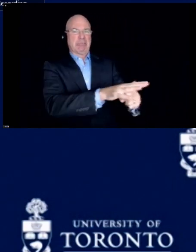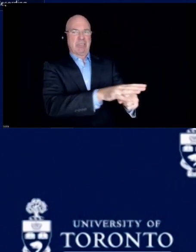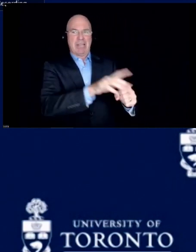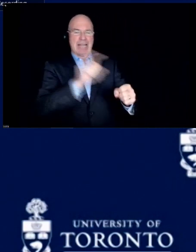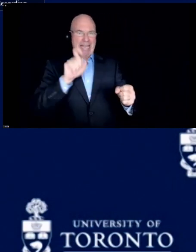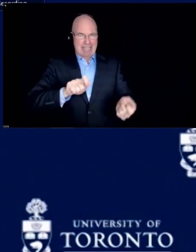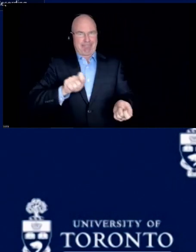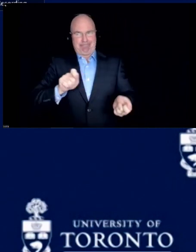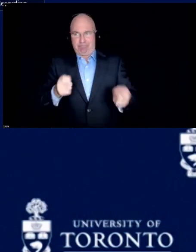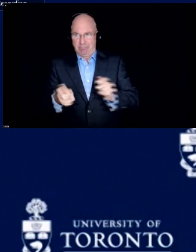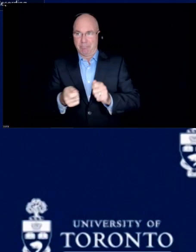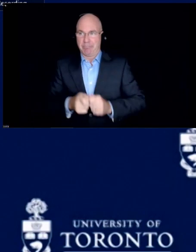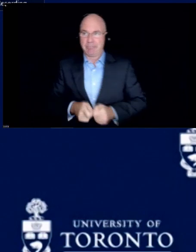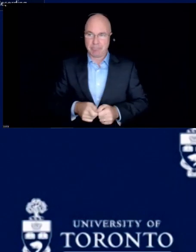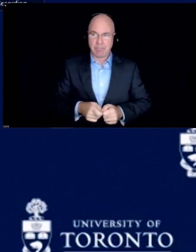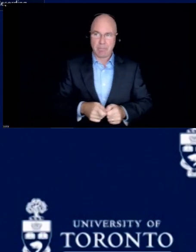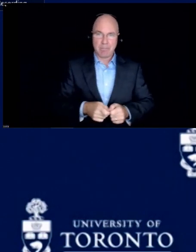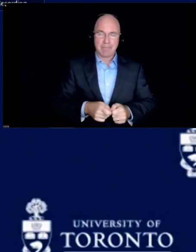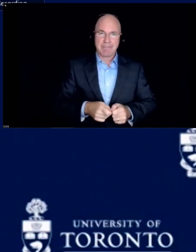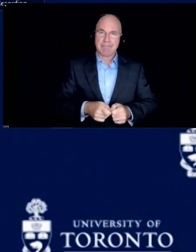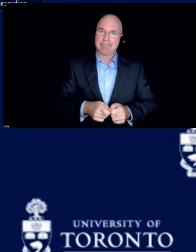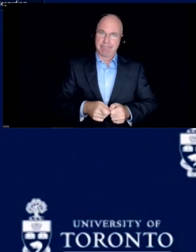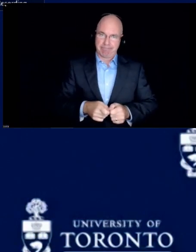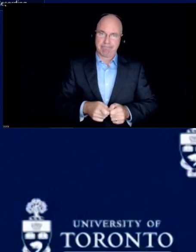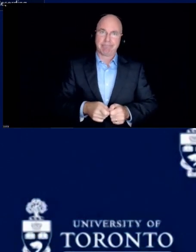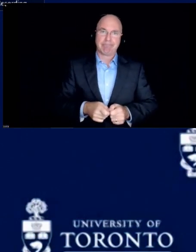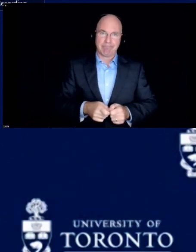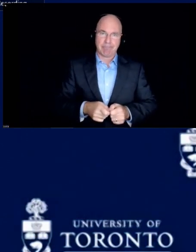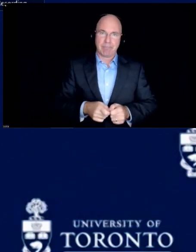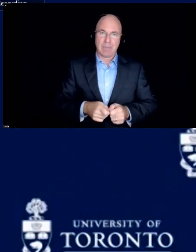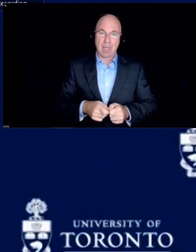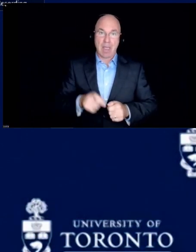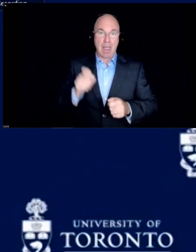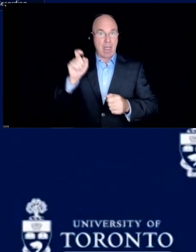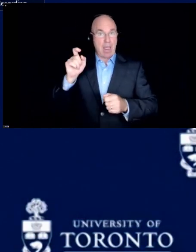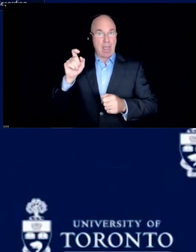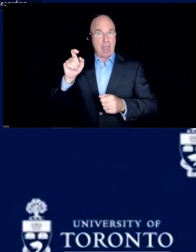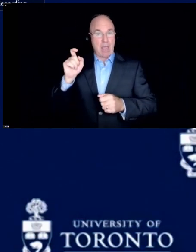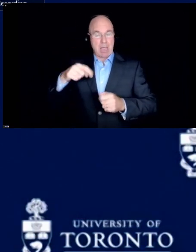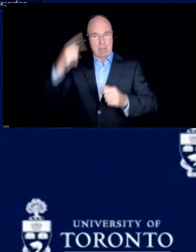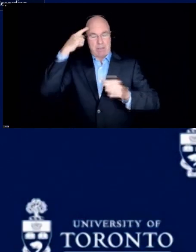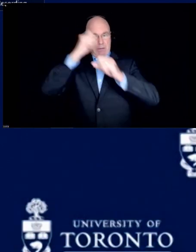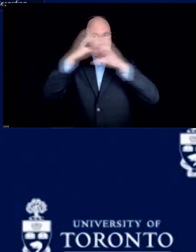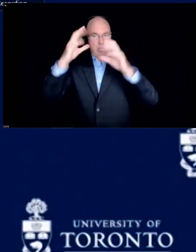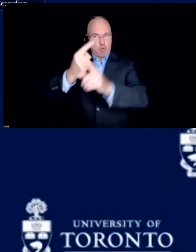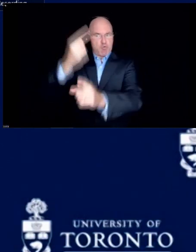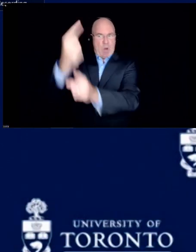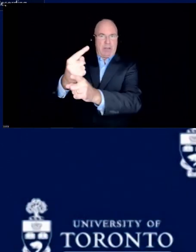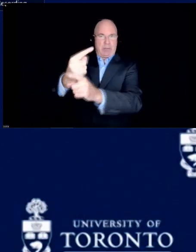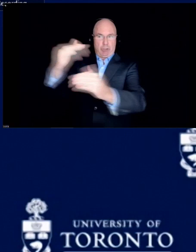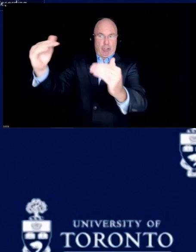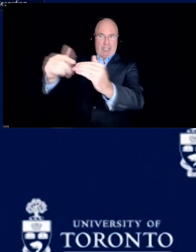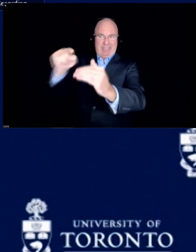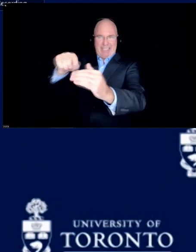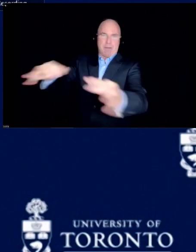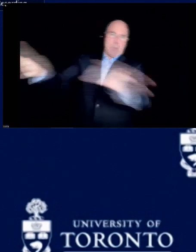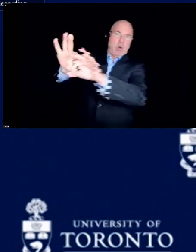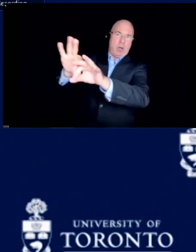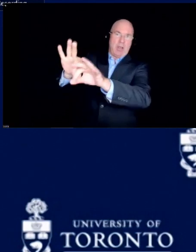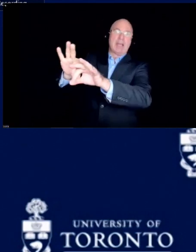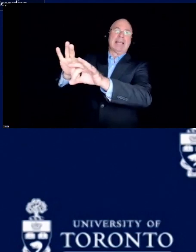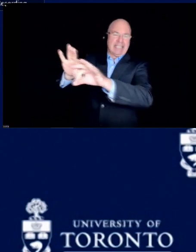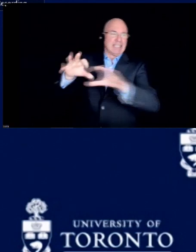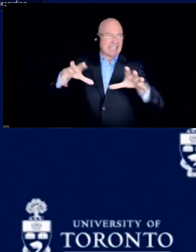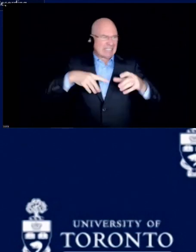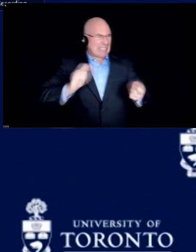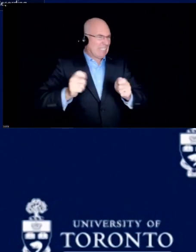be empowering when it is channeled towards the promotion of justice and removal of the venom of anti-Black racism. To get the